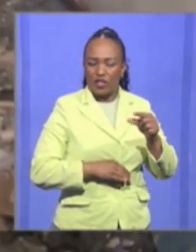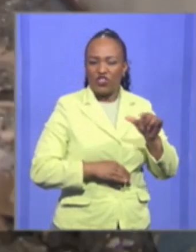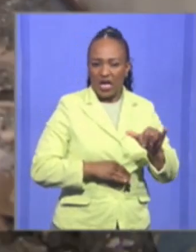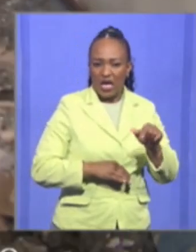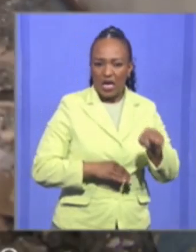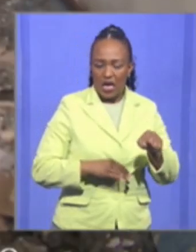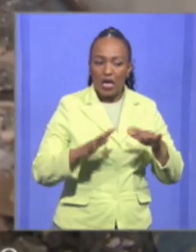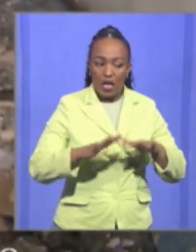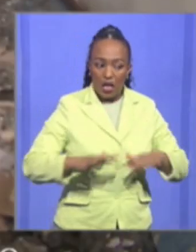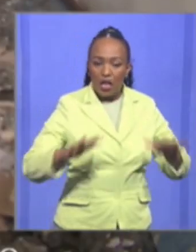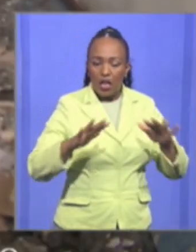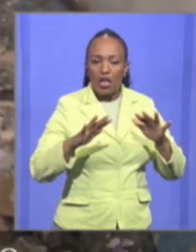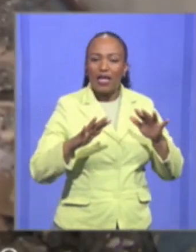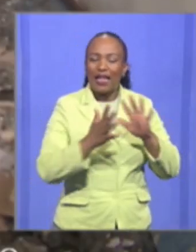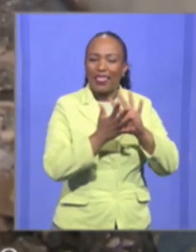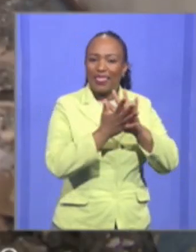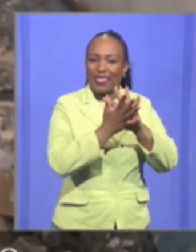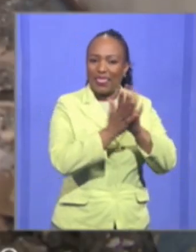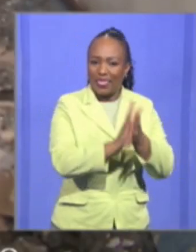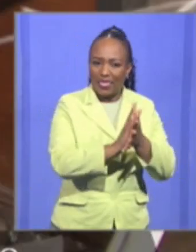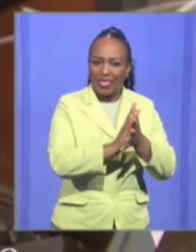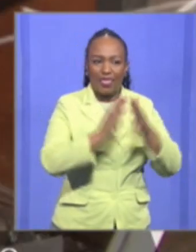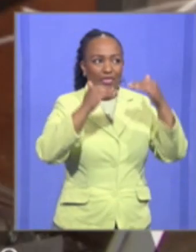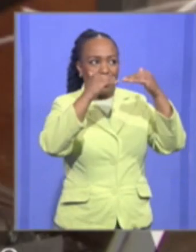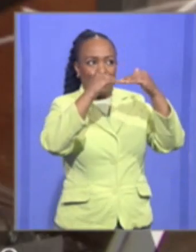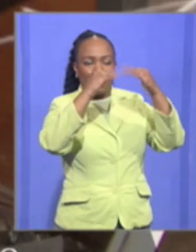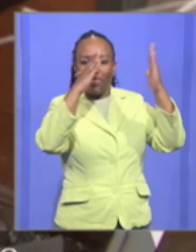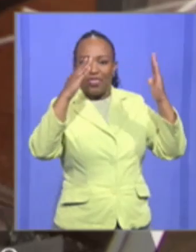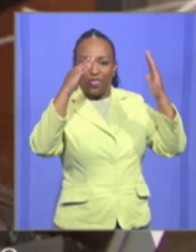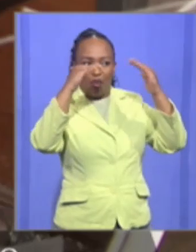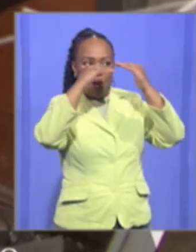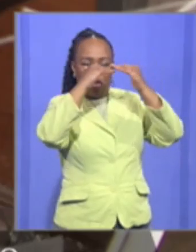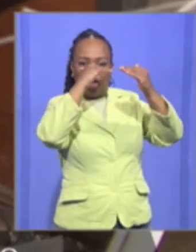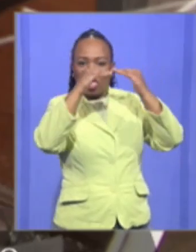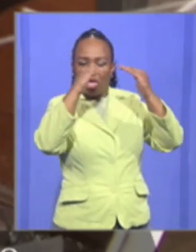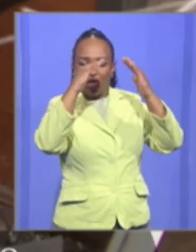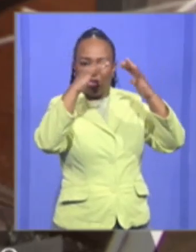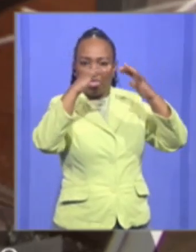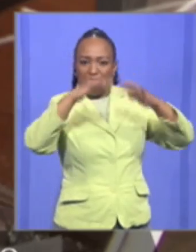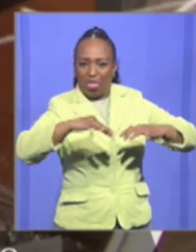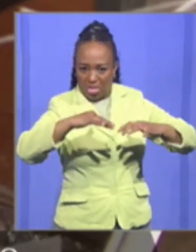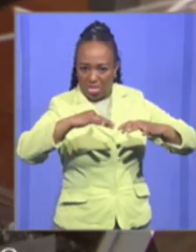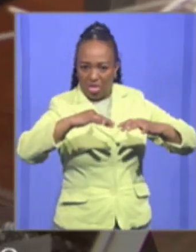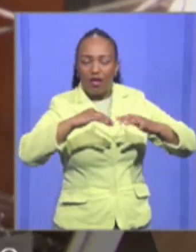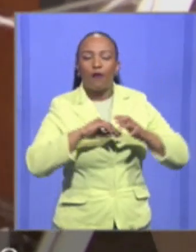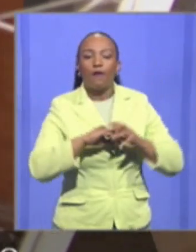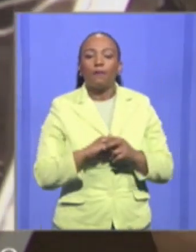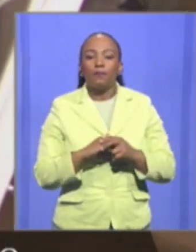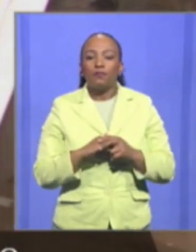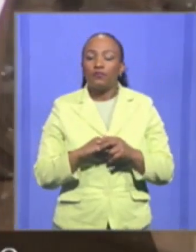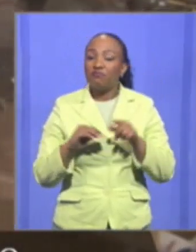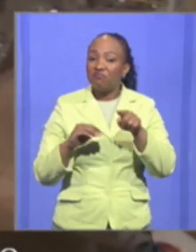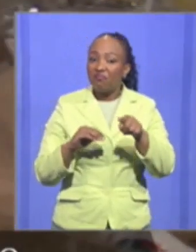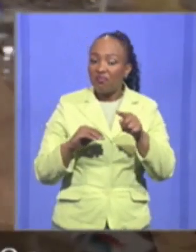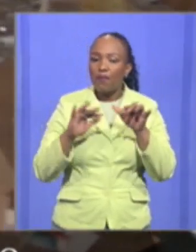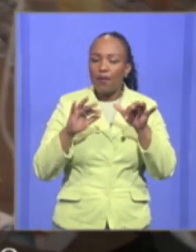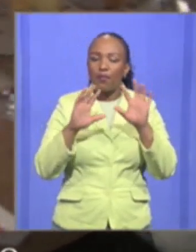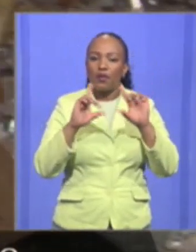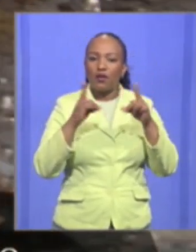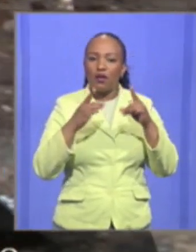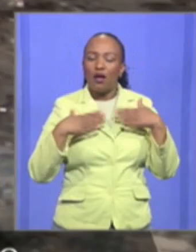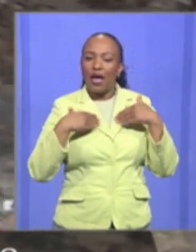radiology di senyegile, sili le yona e go hlometše. Le ge ba kgoro ya maphelo ya province ba nyakiša